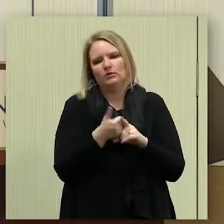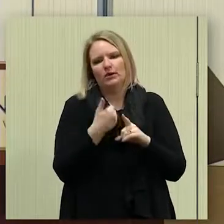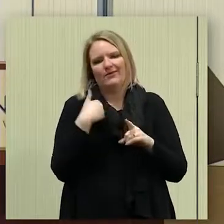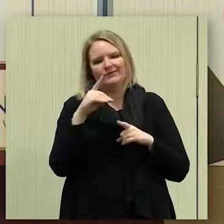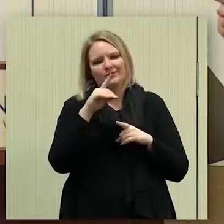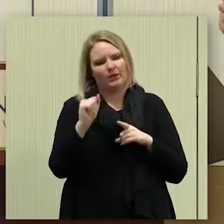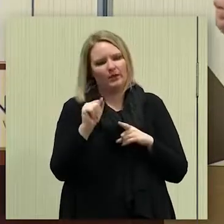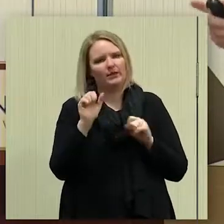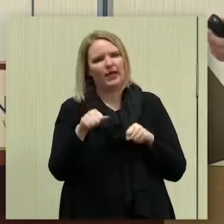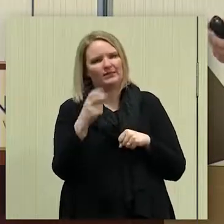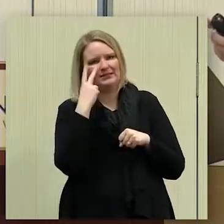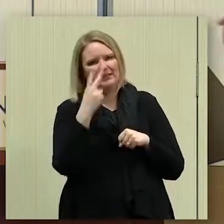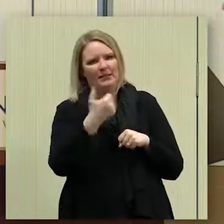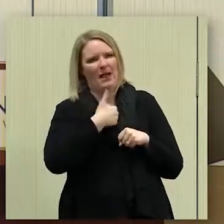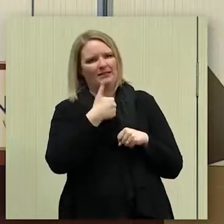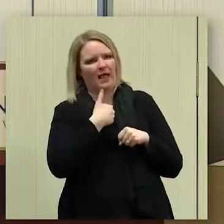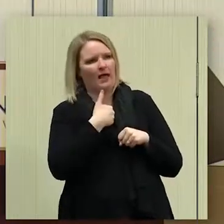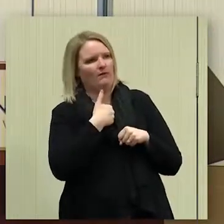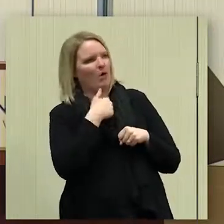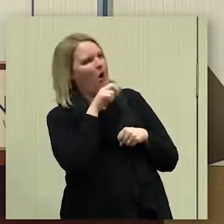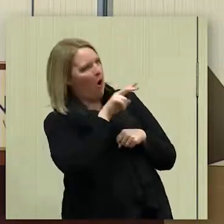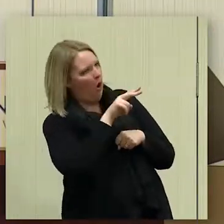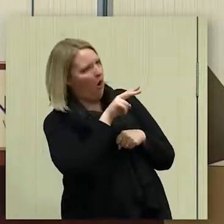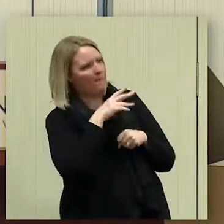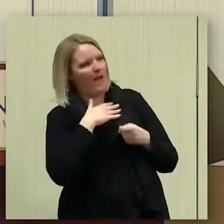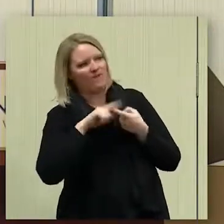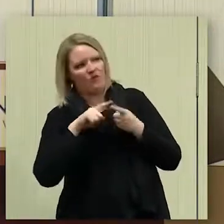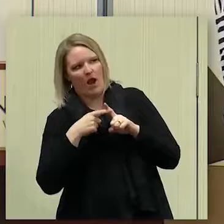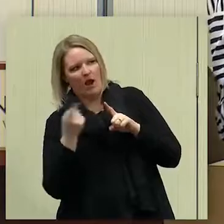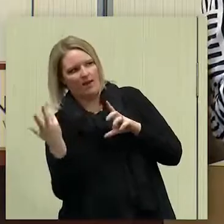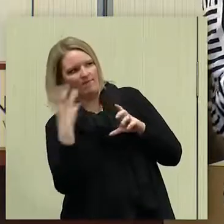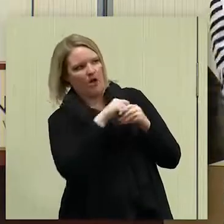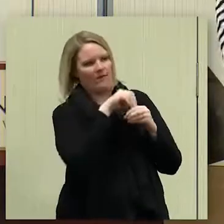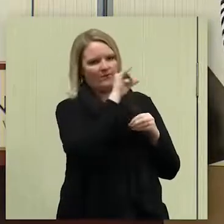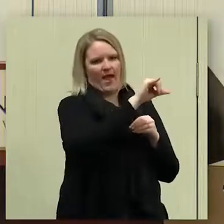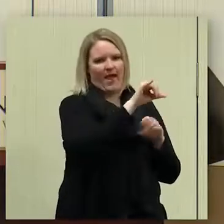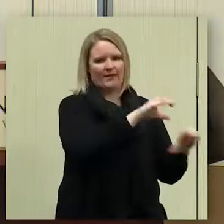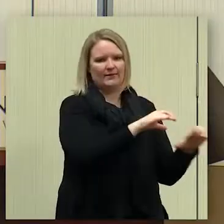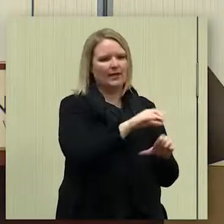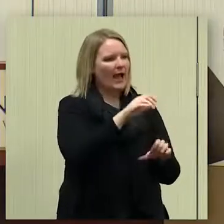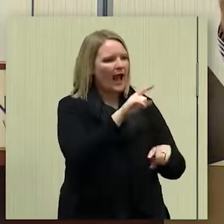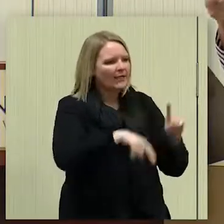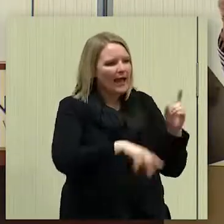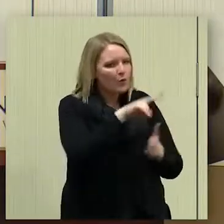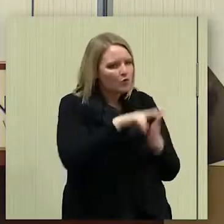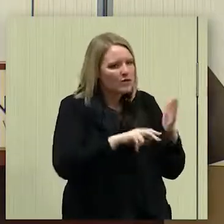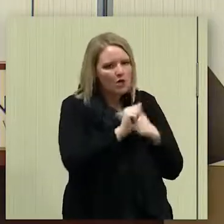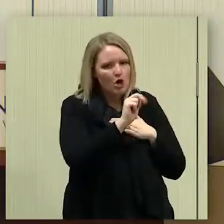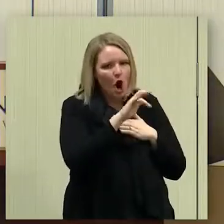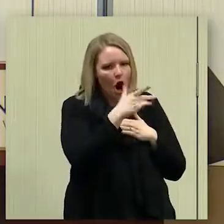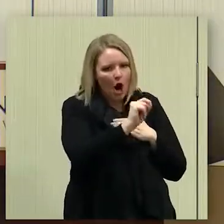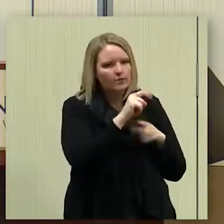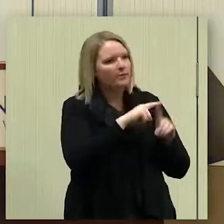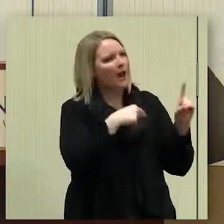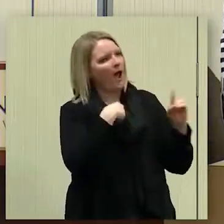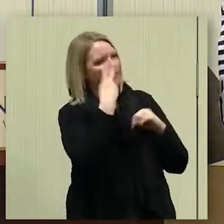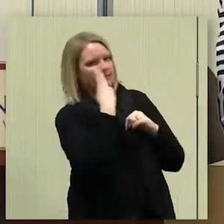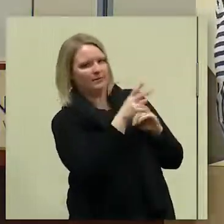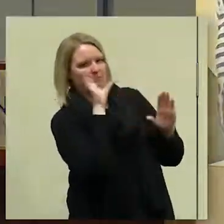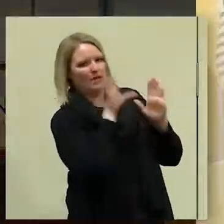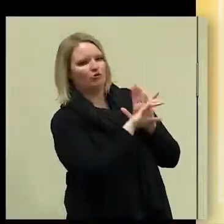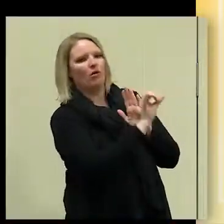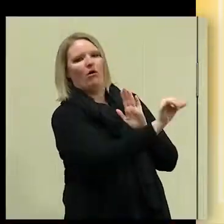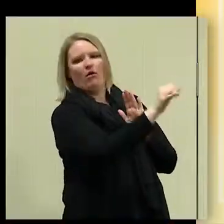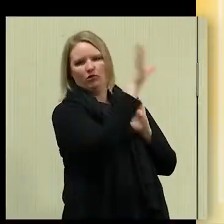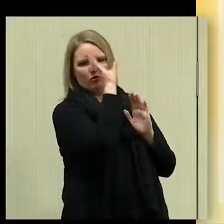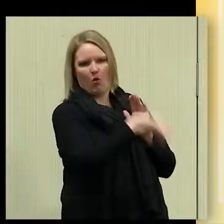they can see them and their friends engaged in the activity. So they can't read that it's art time, but they can see a picture and they associate that picture with it. And